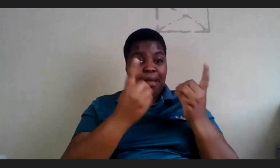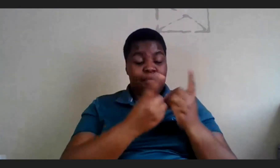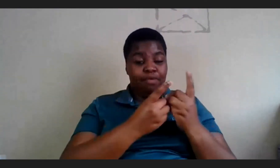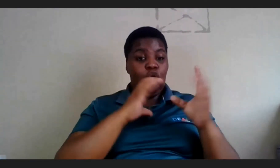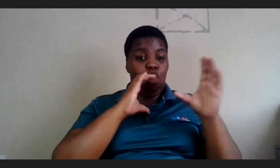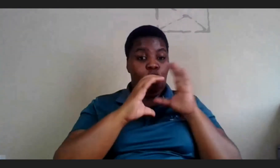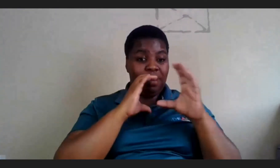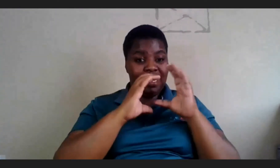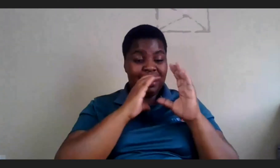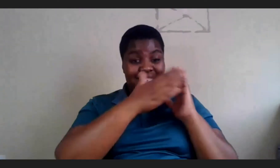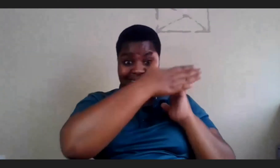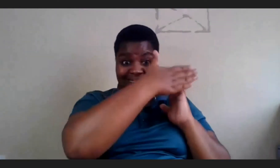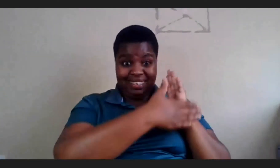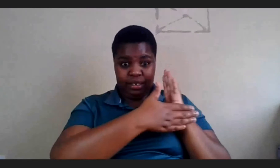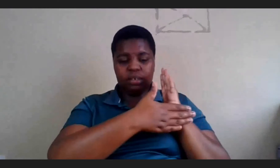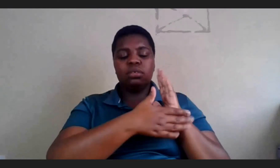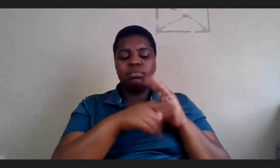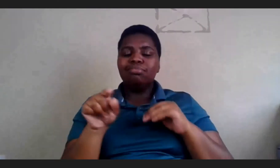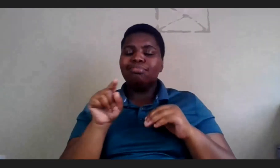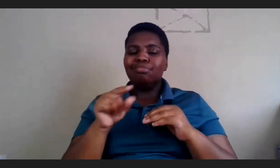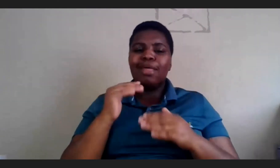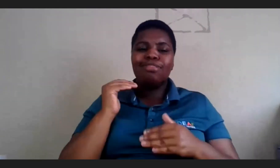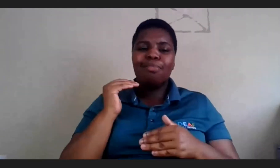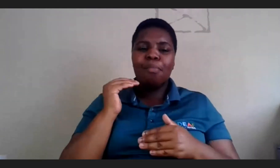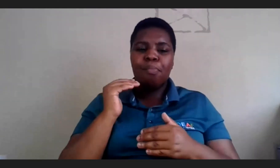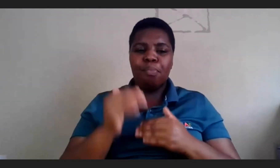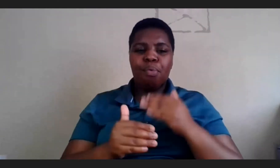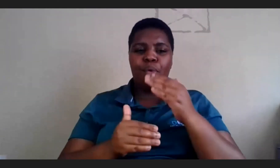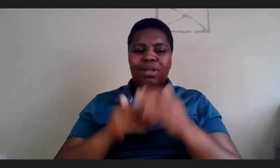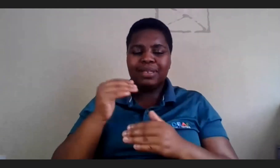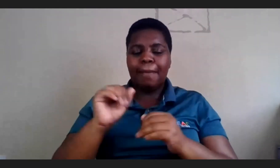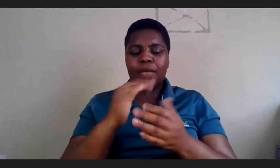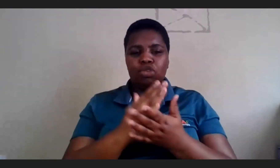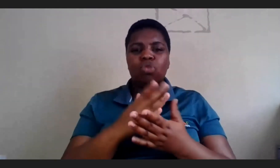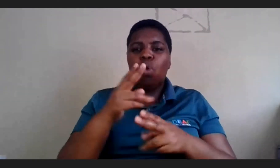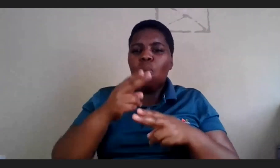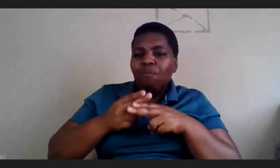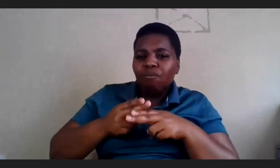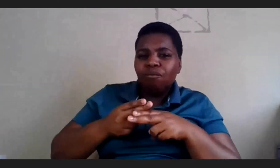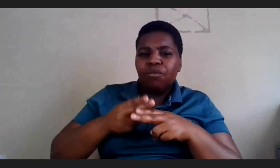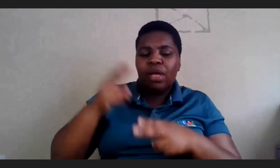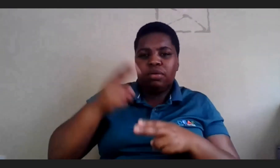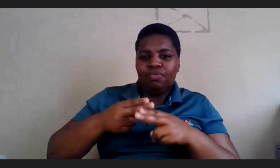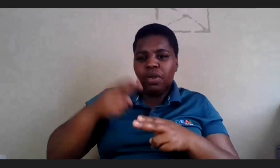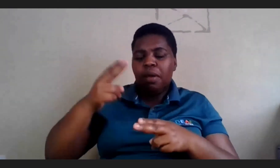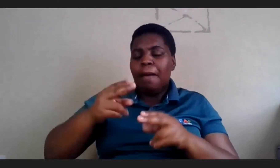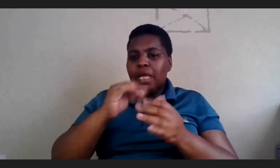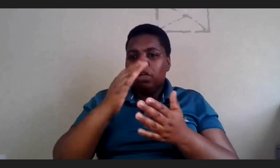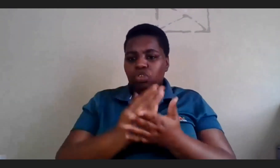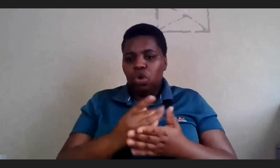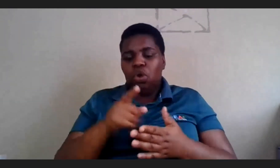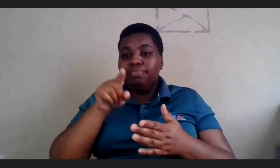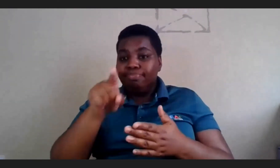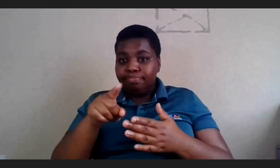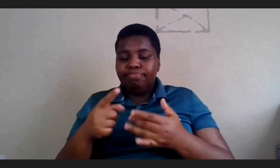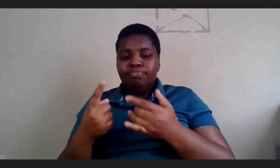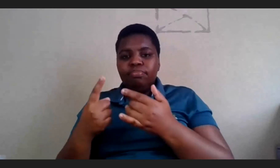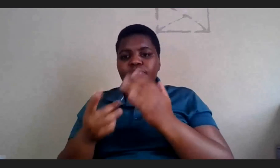side, the process towards finalizing migrating from analog to digital